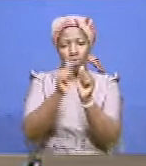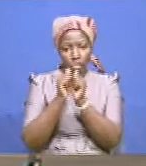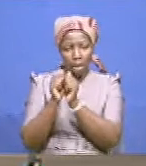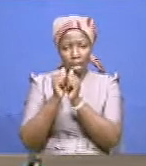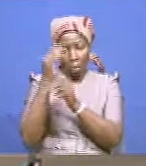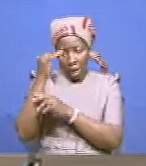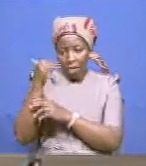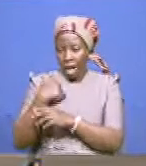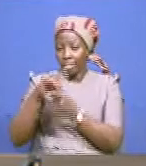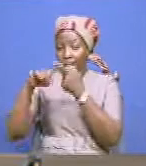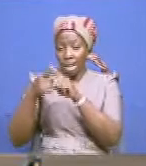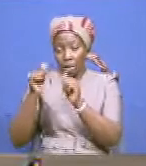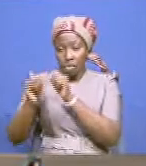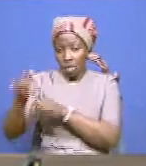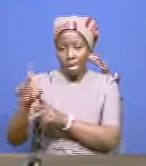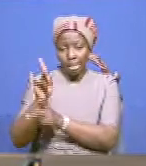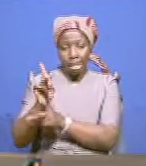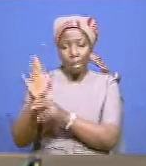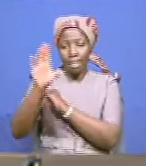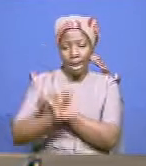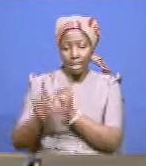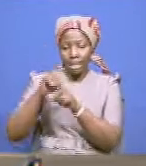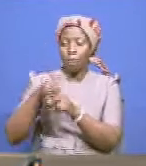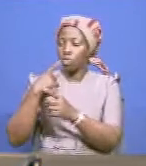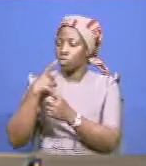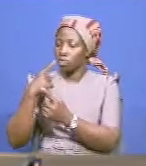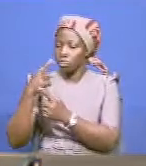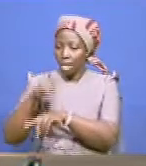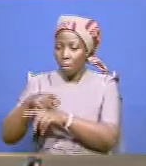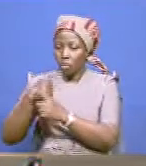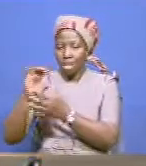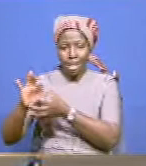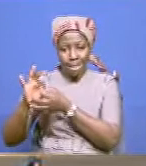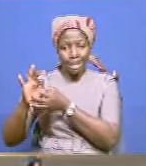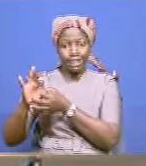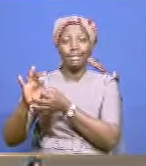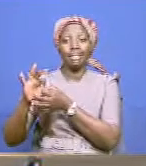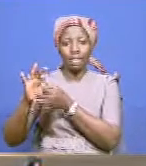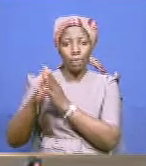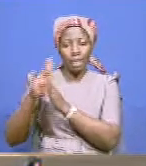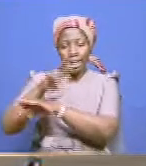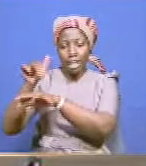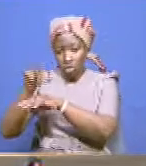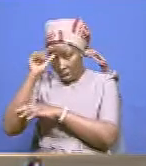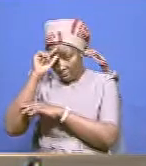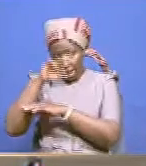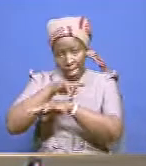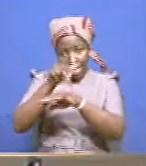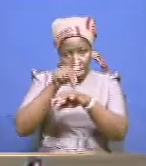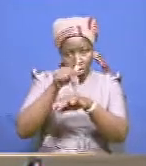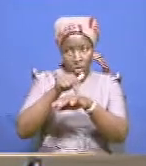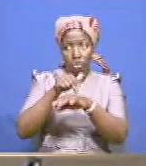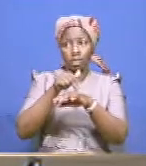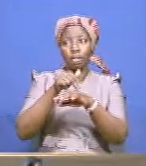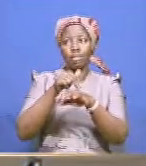country. And as we engage other institutions, the national government, yes, Senate, National Assembly, and independent offices, mm-hmm, then we need a common approach so mm-hmm, that then there is